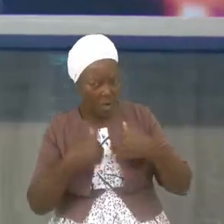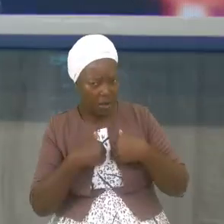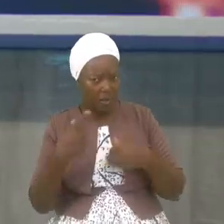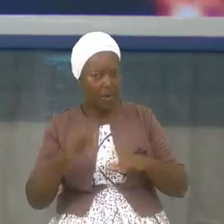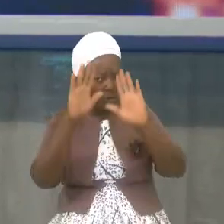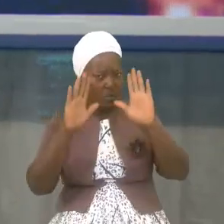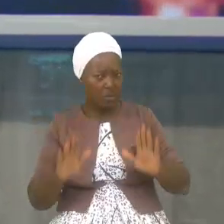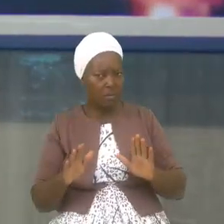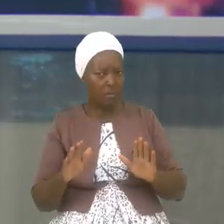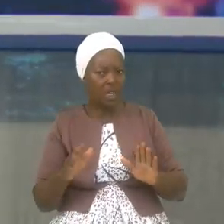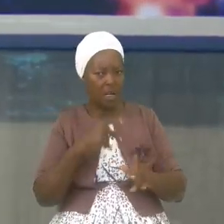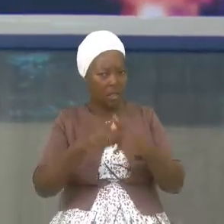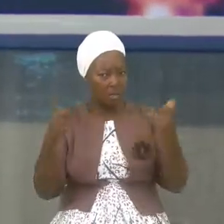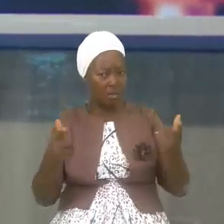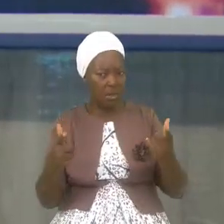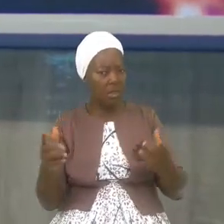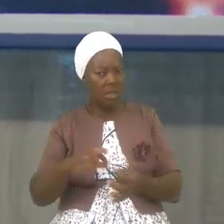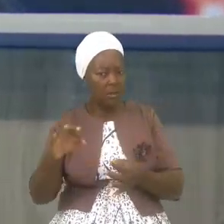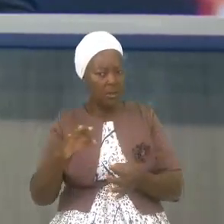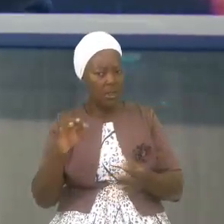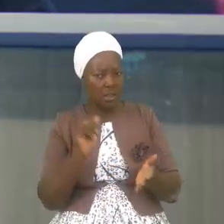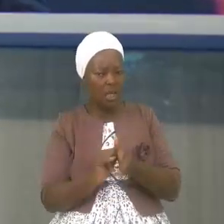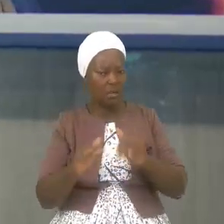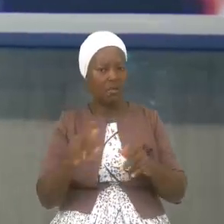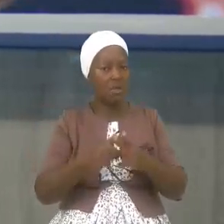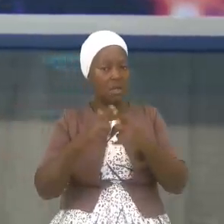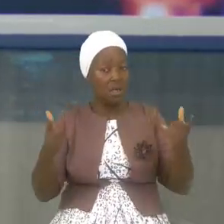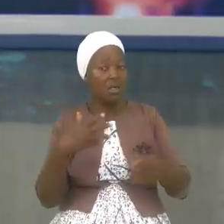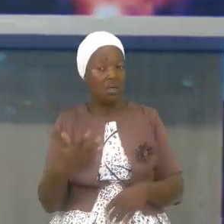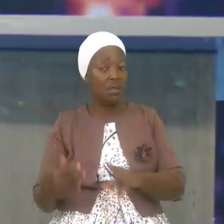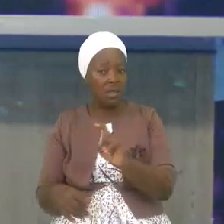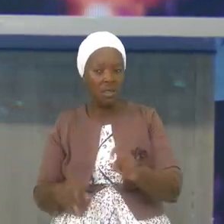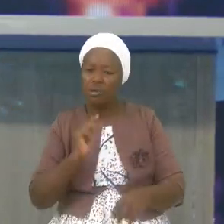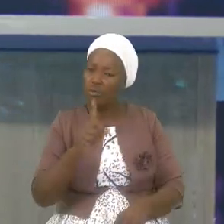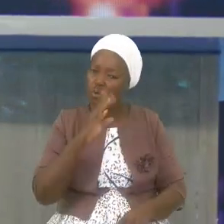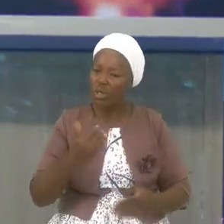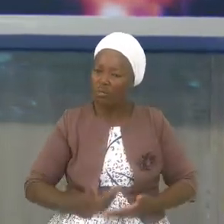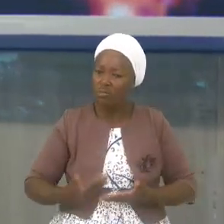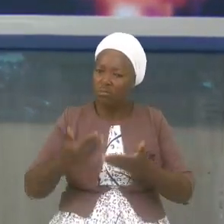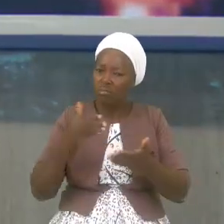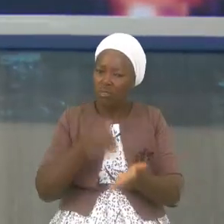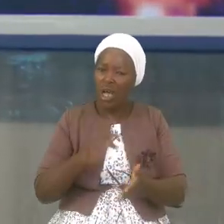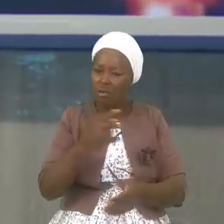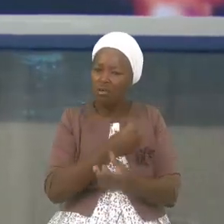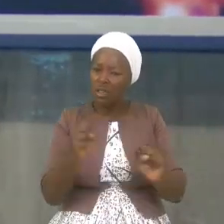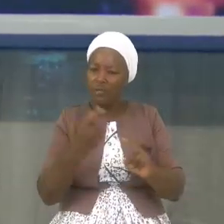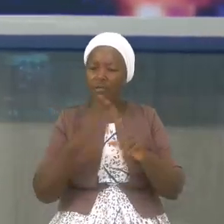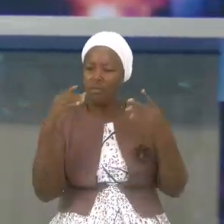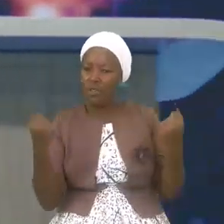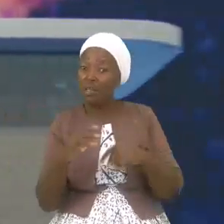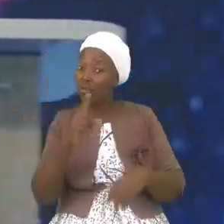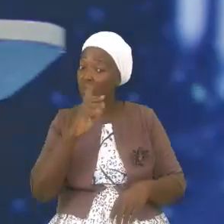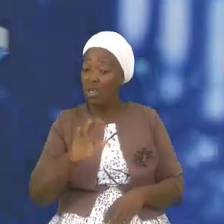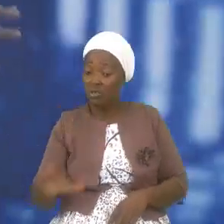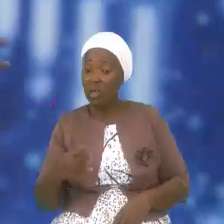things? Are you truly born again? Are you really a child of God? And anywhere you are, anywhere you stand, do